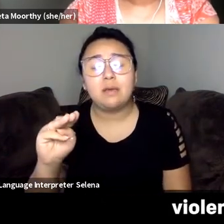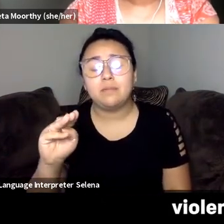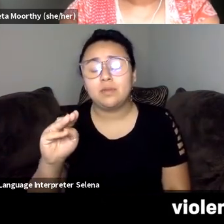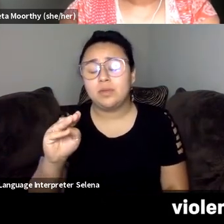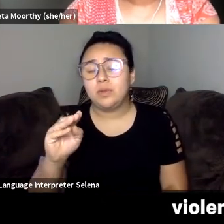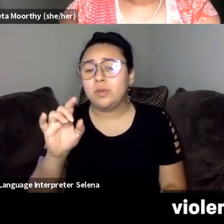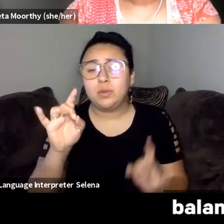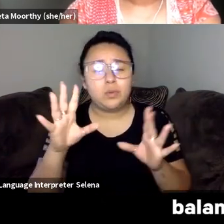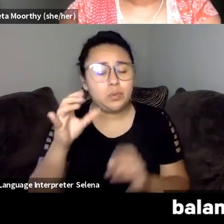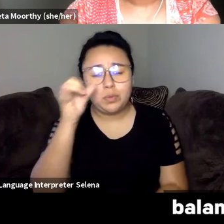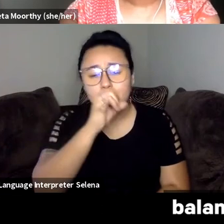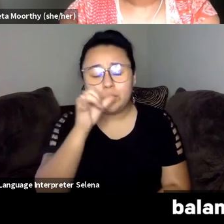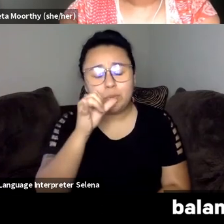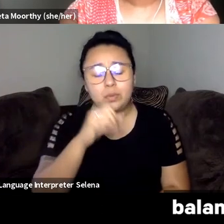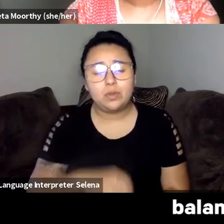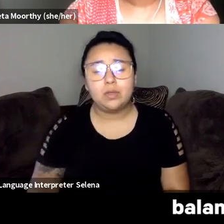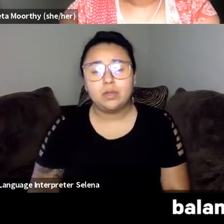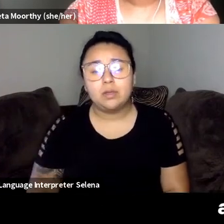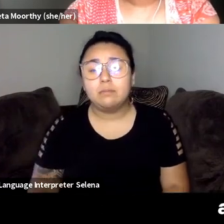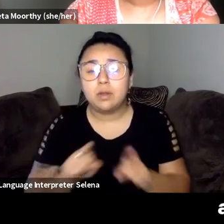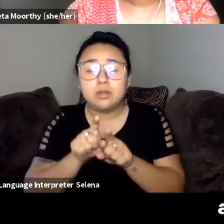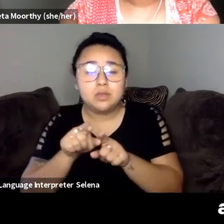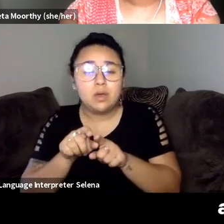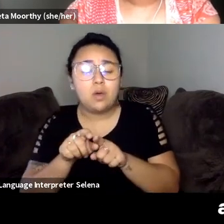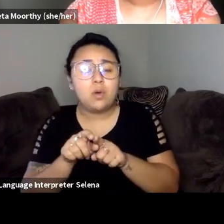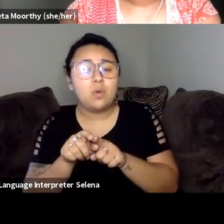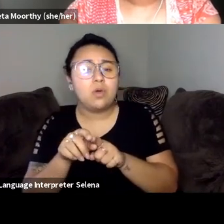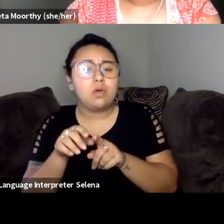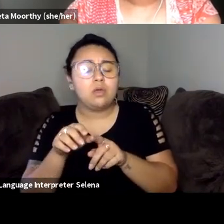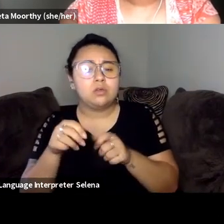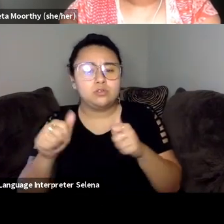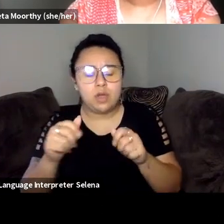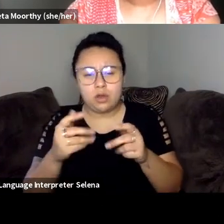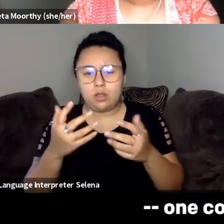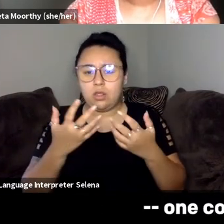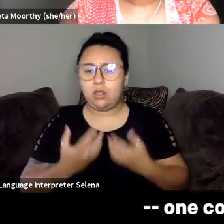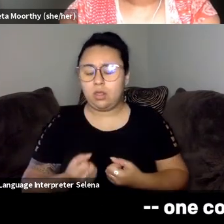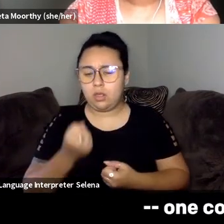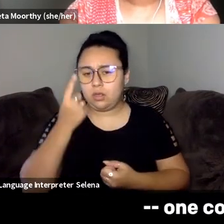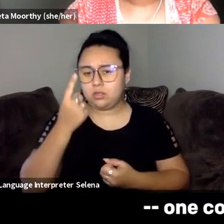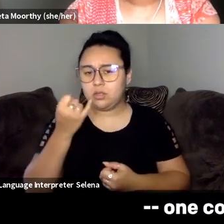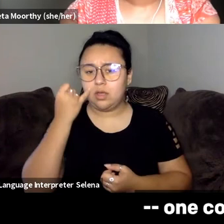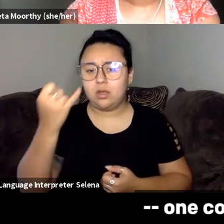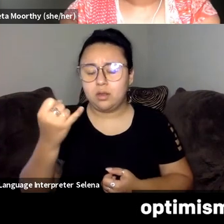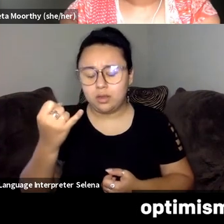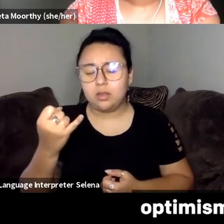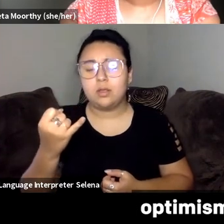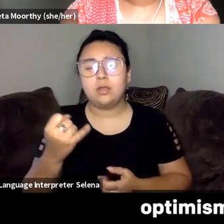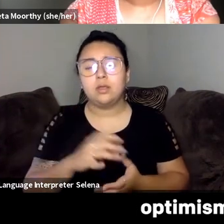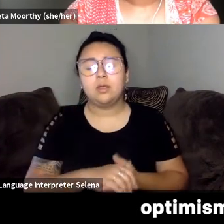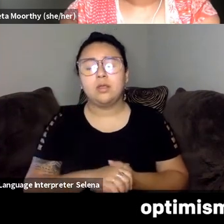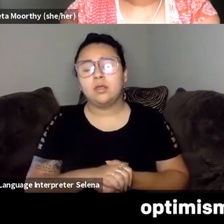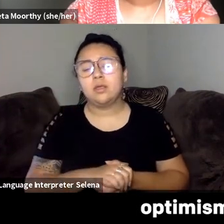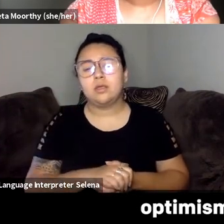violence, while also balancing that with an almost, one could call it a naive